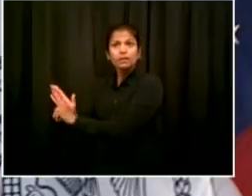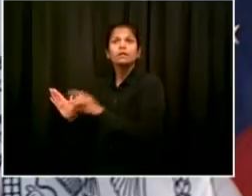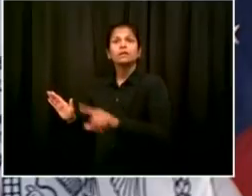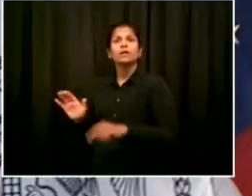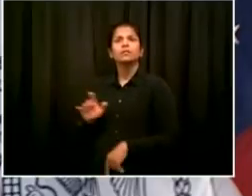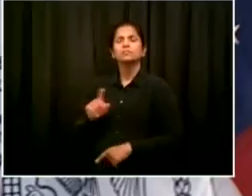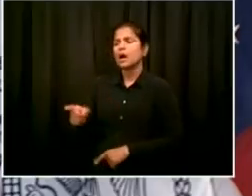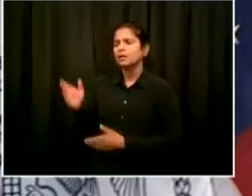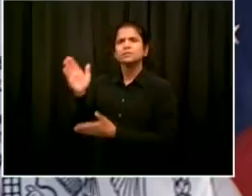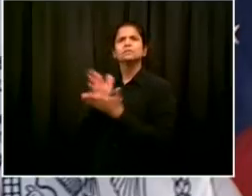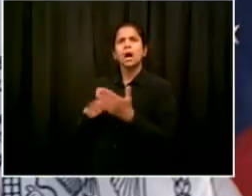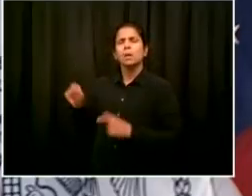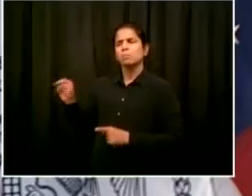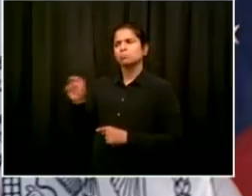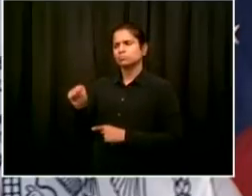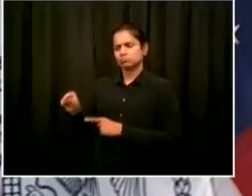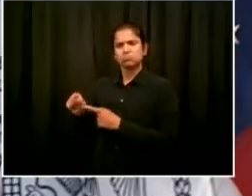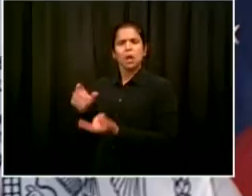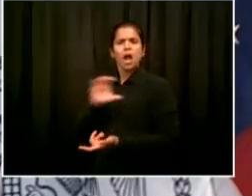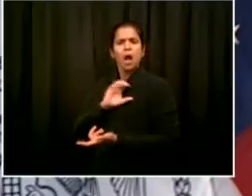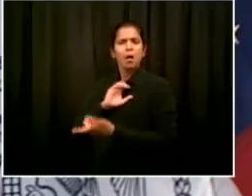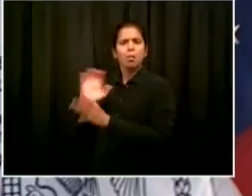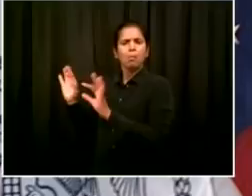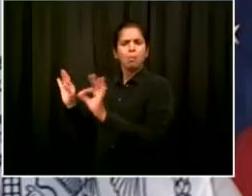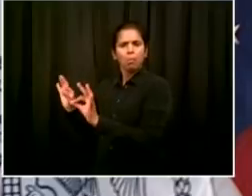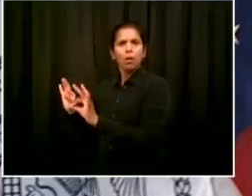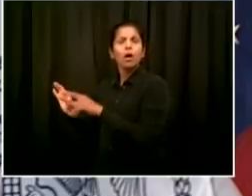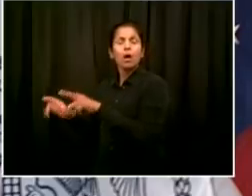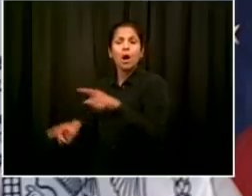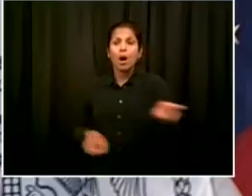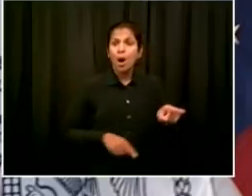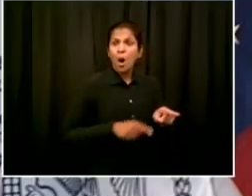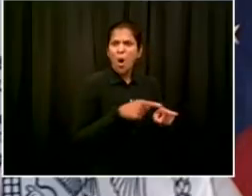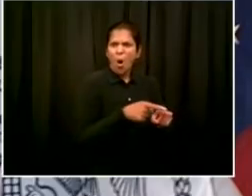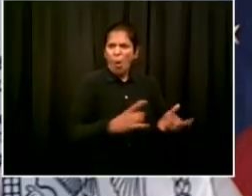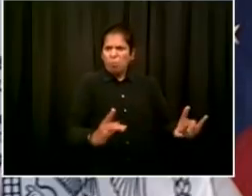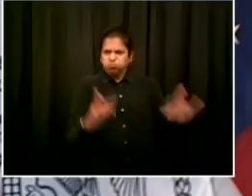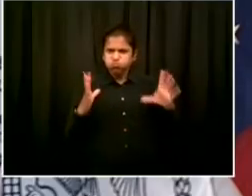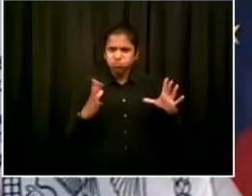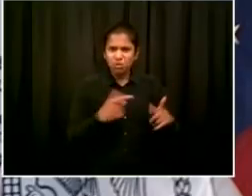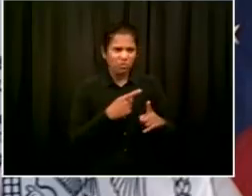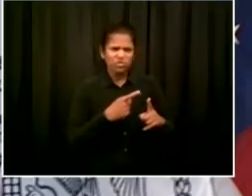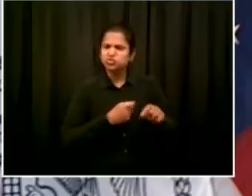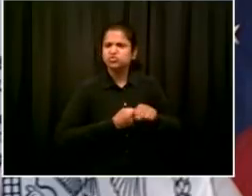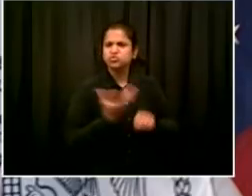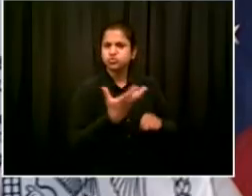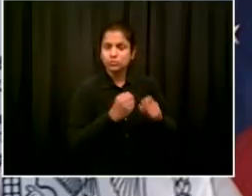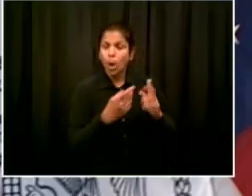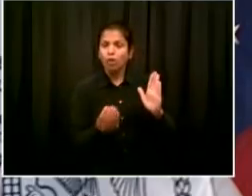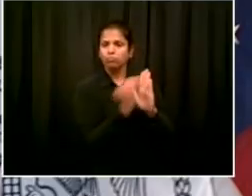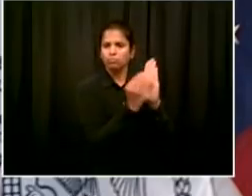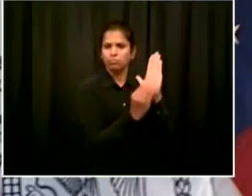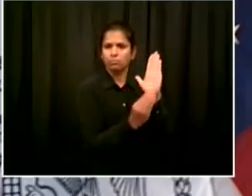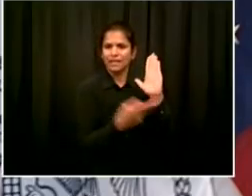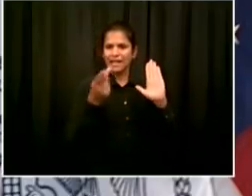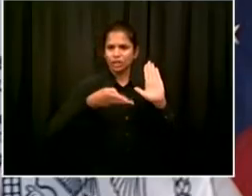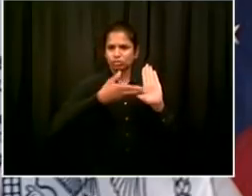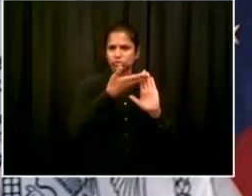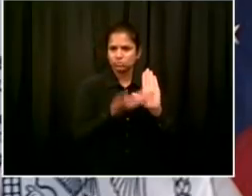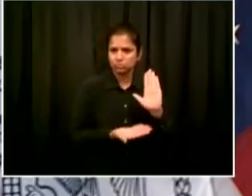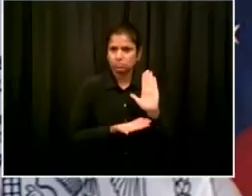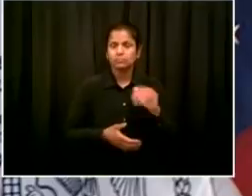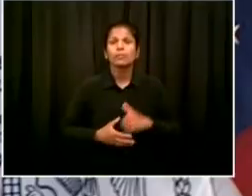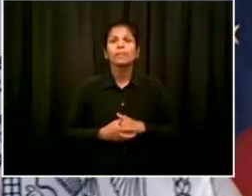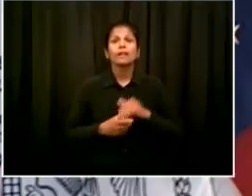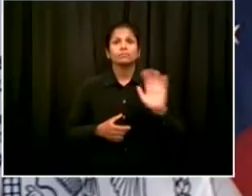fact that the vast majority of officers do their job and do it right. If they make mistakes, like every other human being, we want to address those